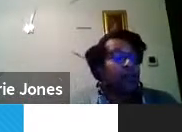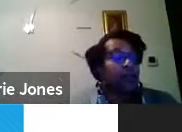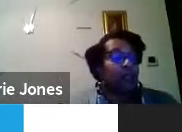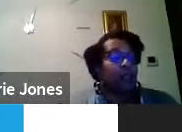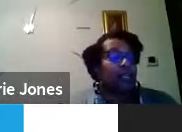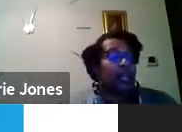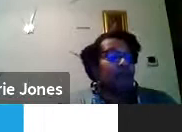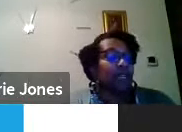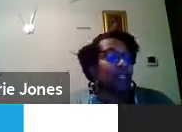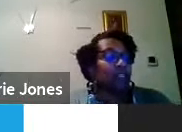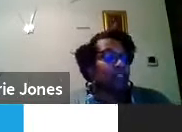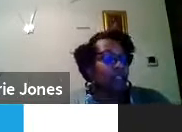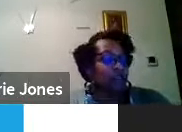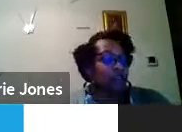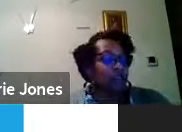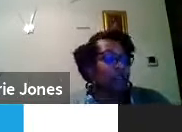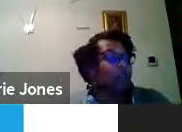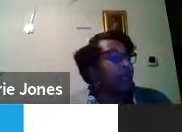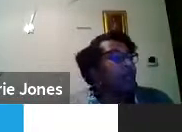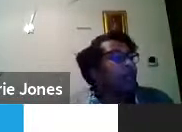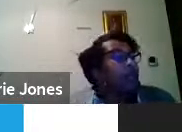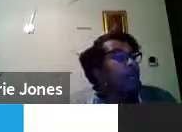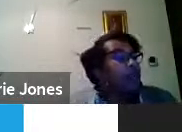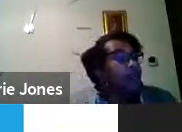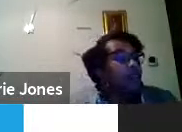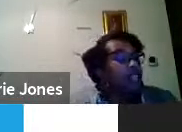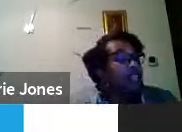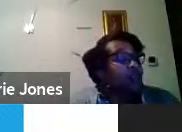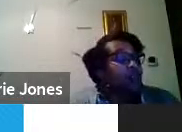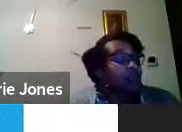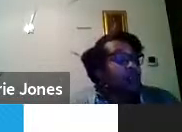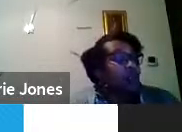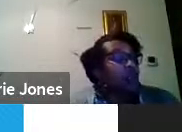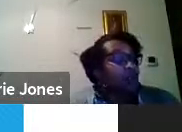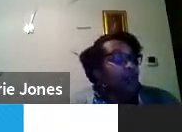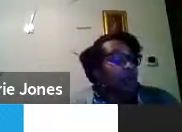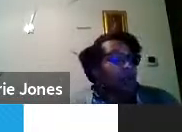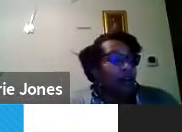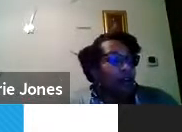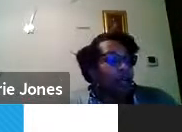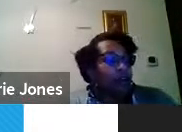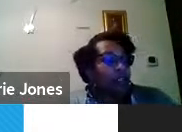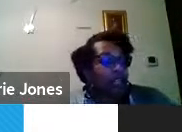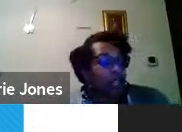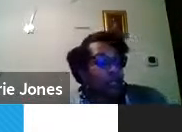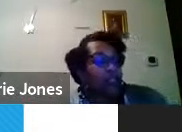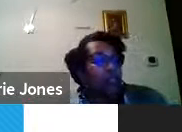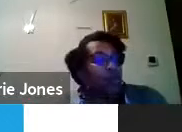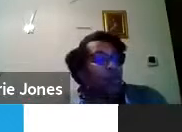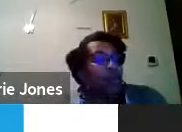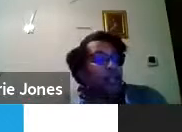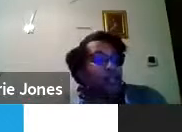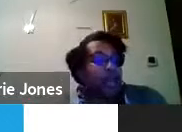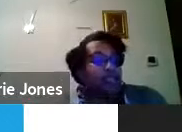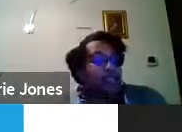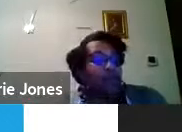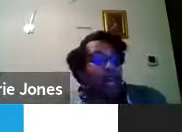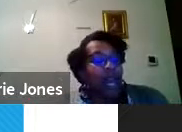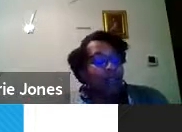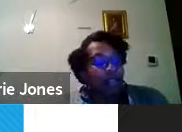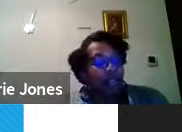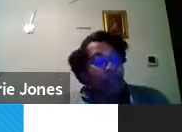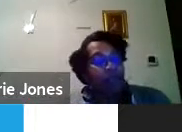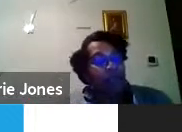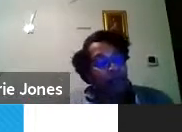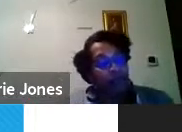with your disability and related concerns. If your issue meets one of our current objectives, you will be assigned to